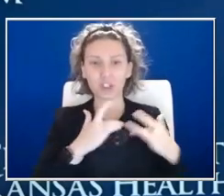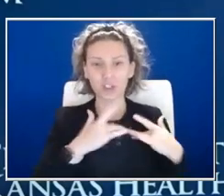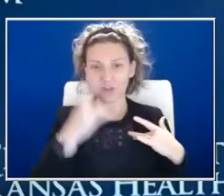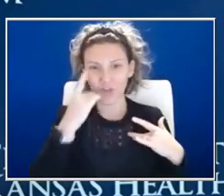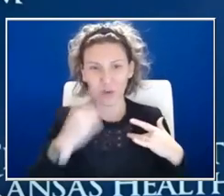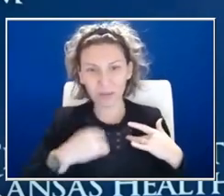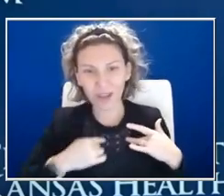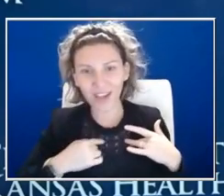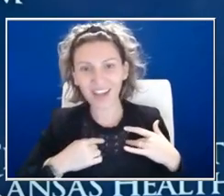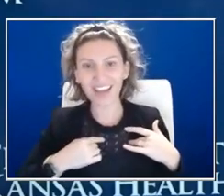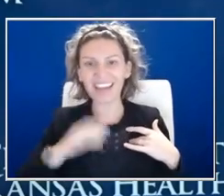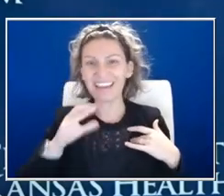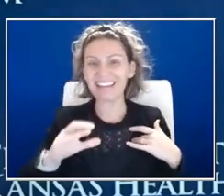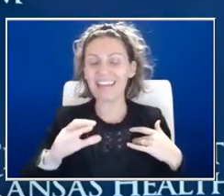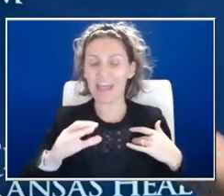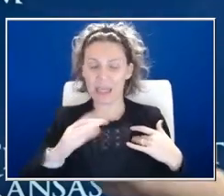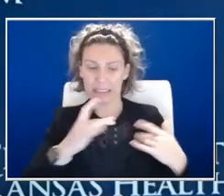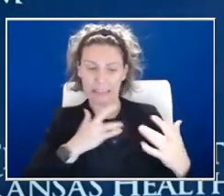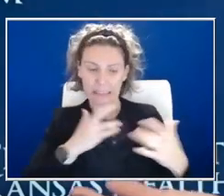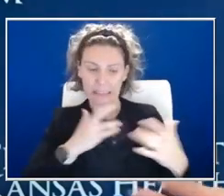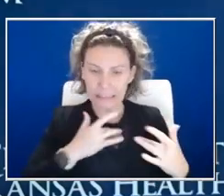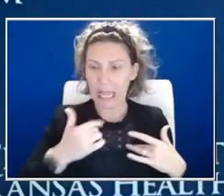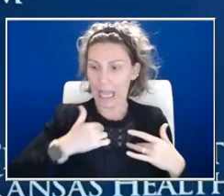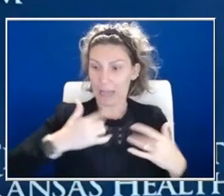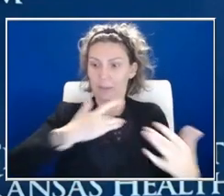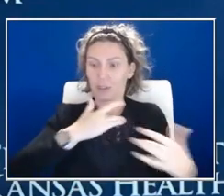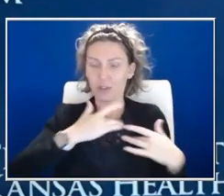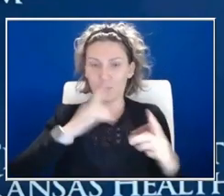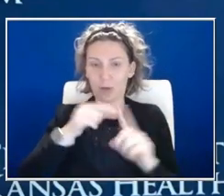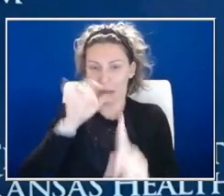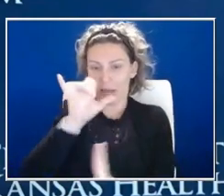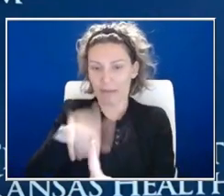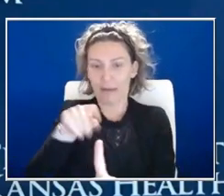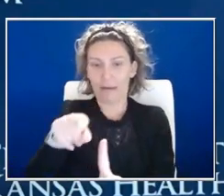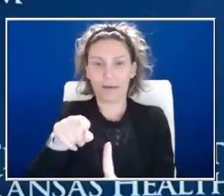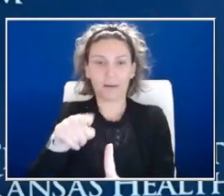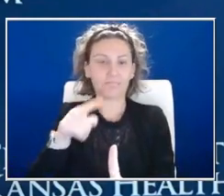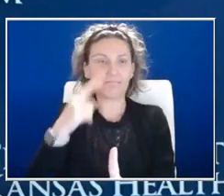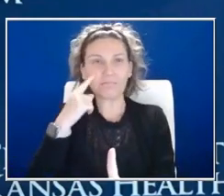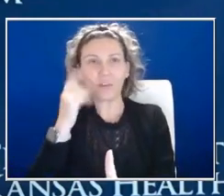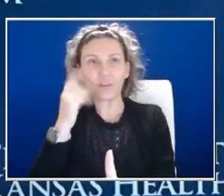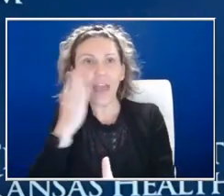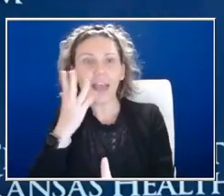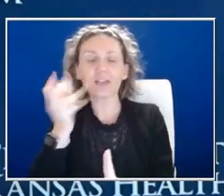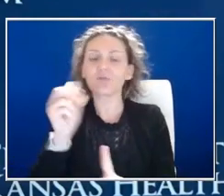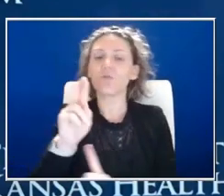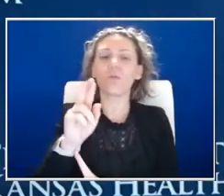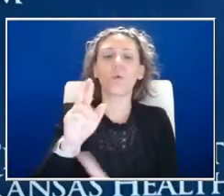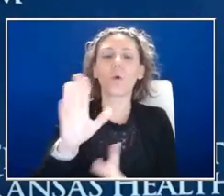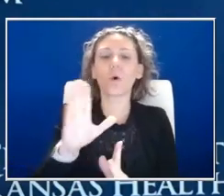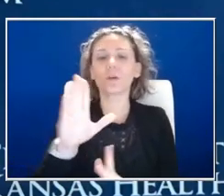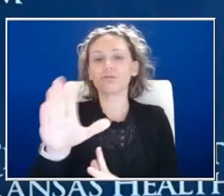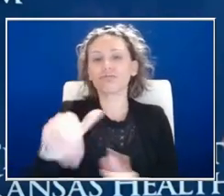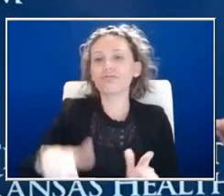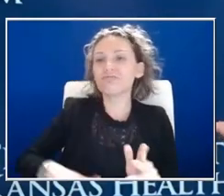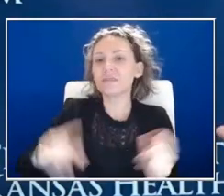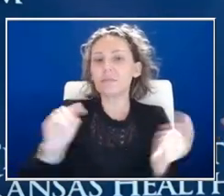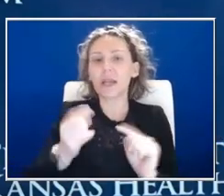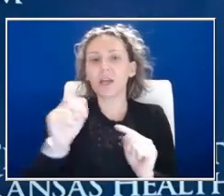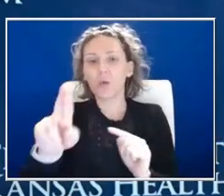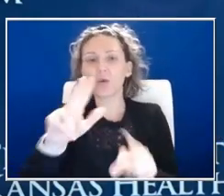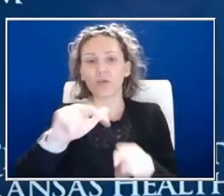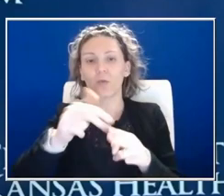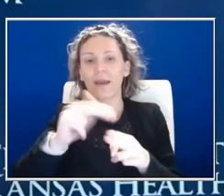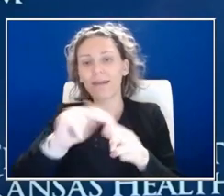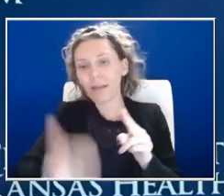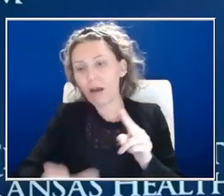word, concern. I am concerned about this, you know, spot on your face, or I'm concerned about your abdominal pain or your weight loss or something like that. And then